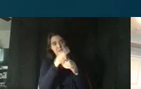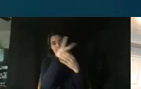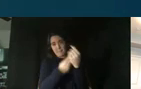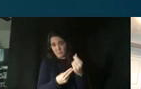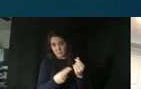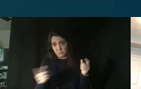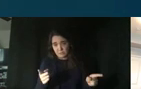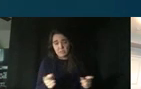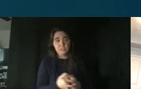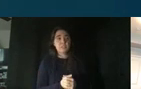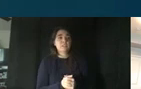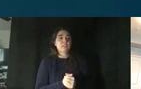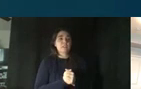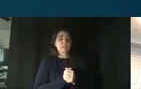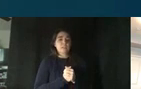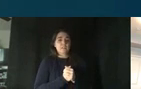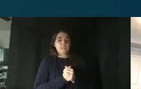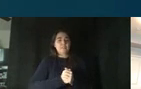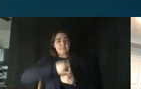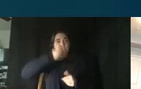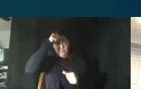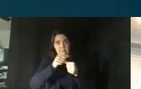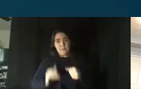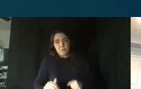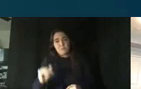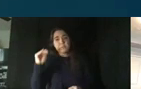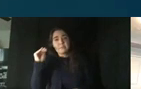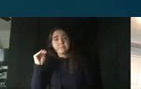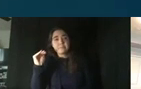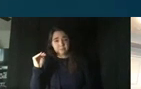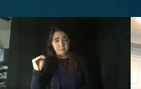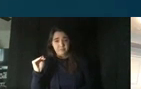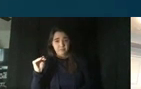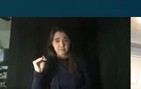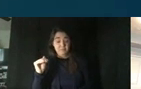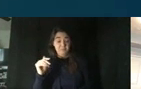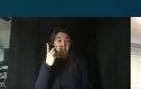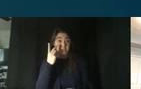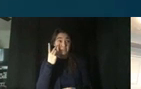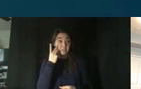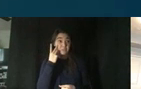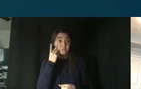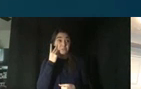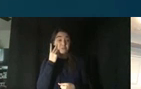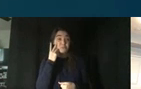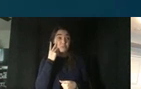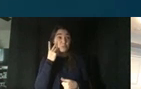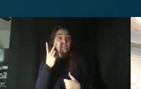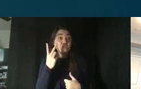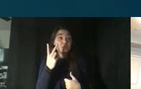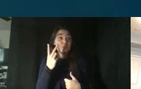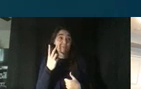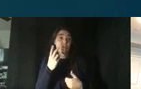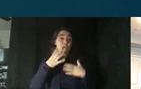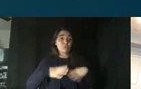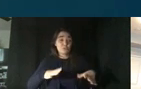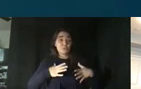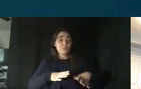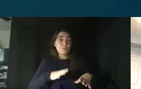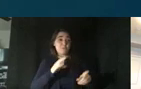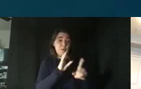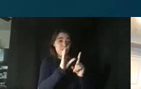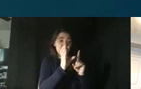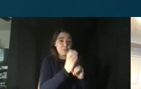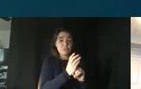of, I remember growing up, you know, we'd get really excited if we saw someone wearing an Afghan like outfit. We saw it as a